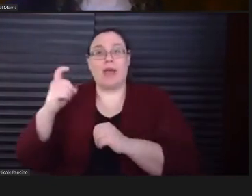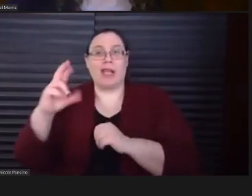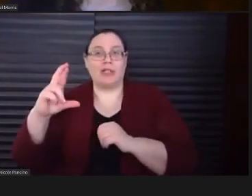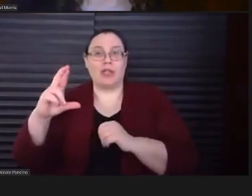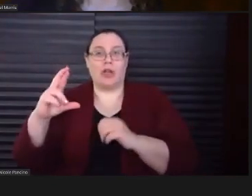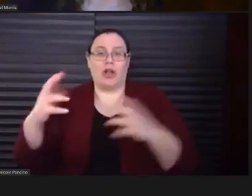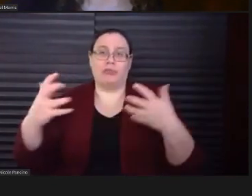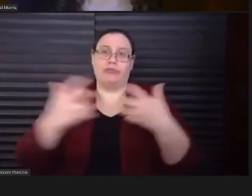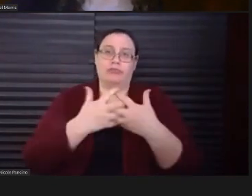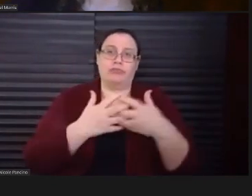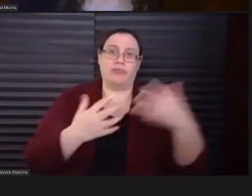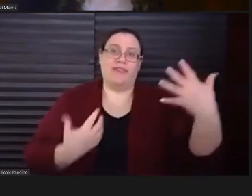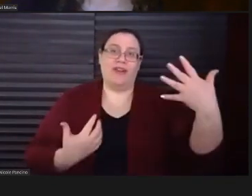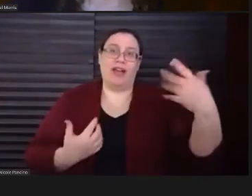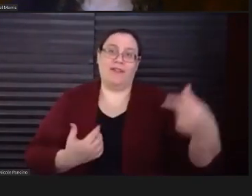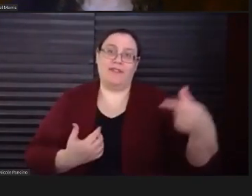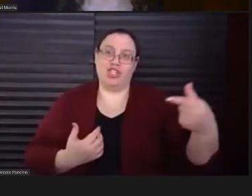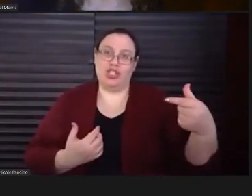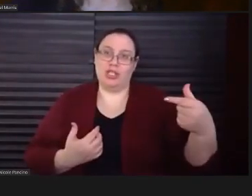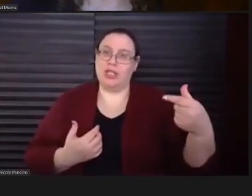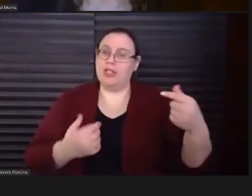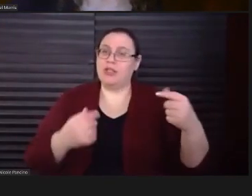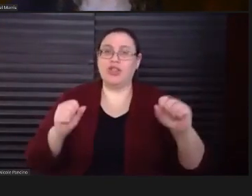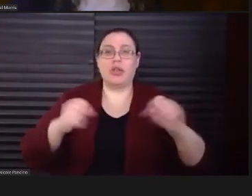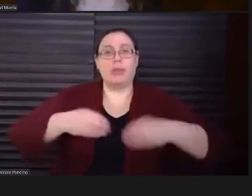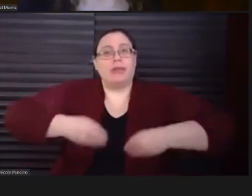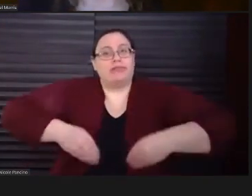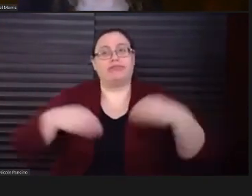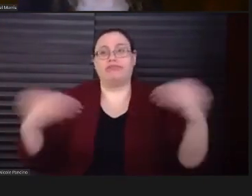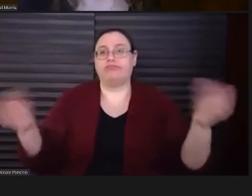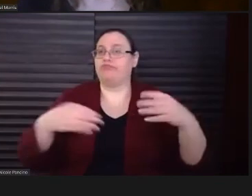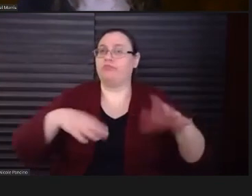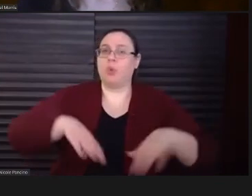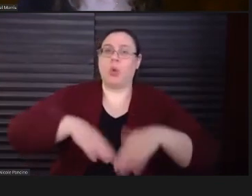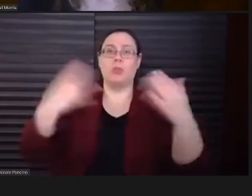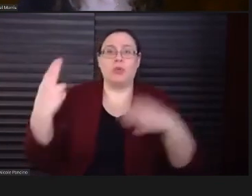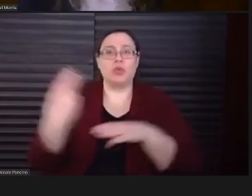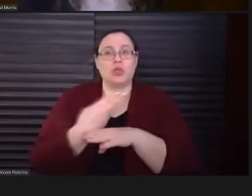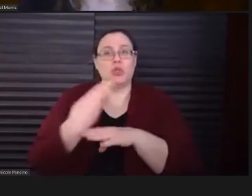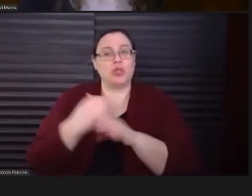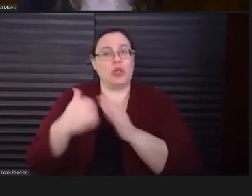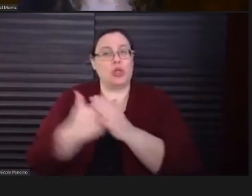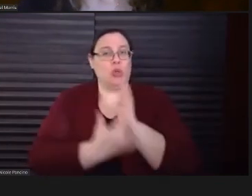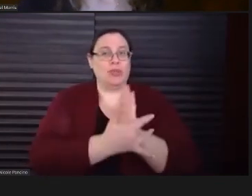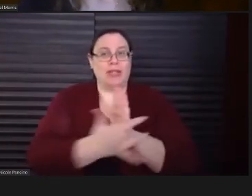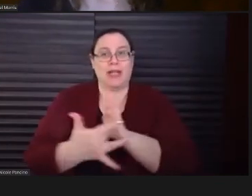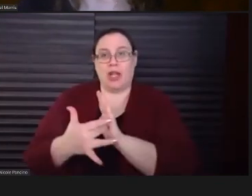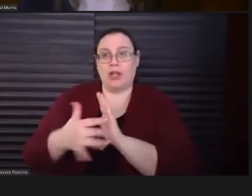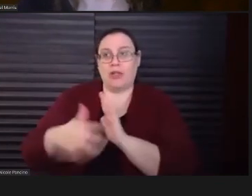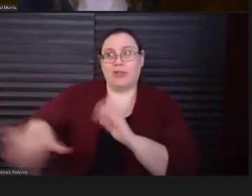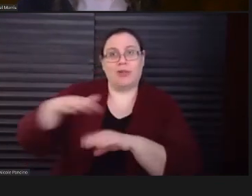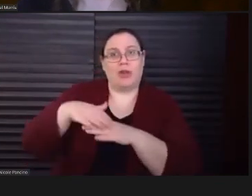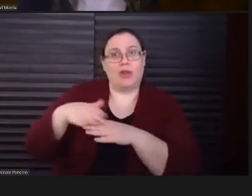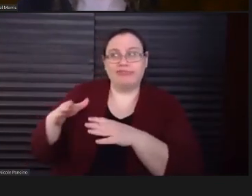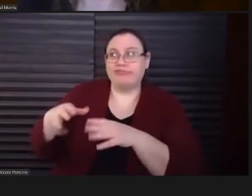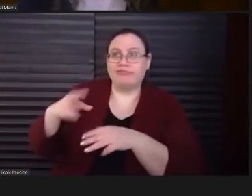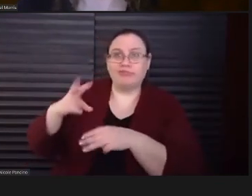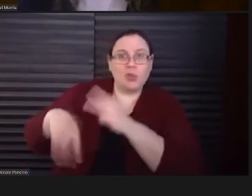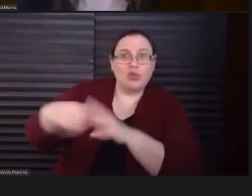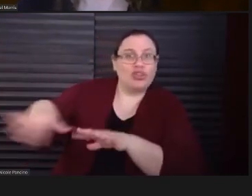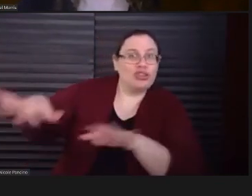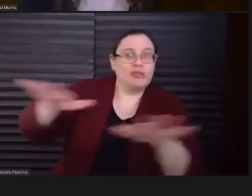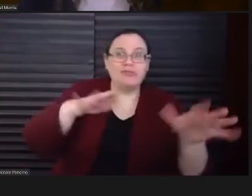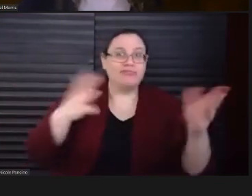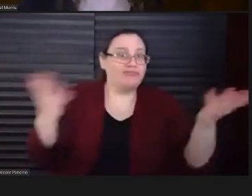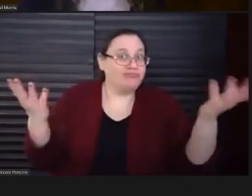5G so that you can be free and open to using these new technologies out on the street and in the world.